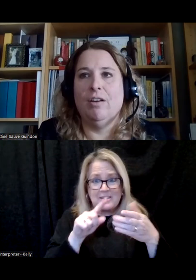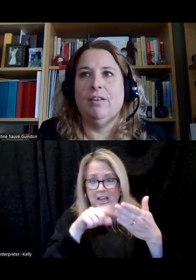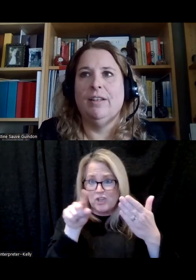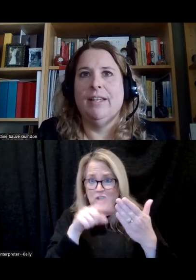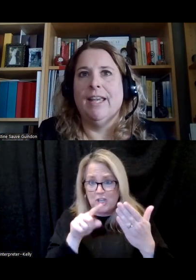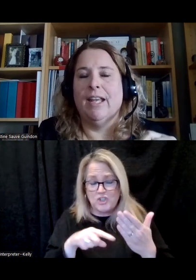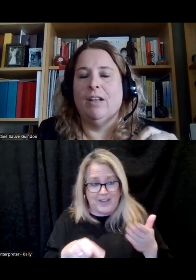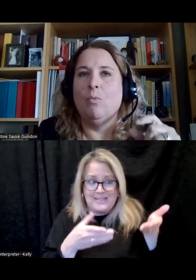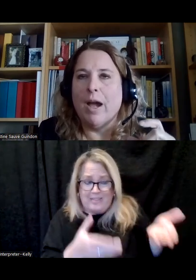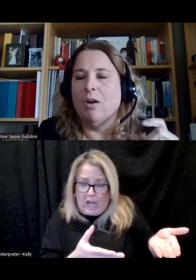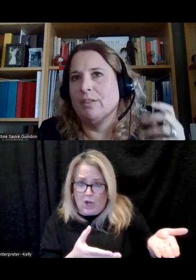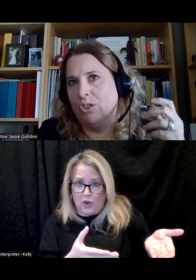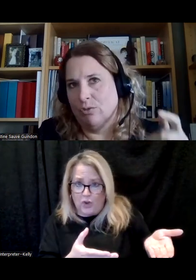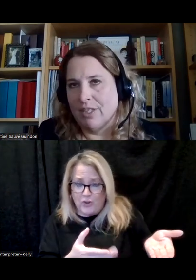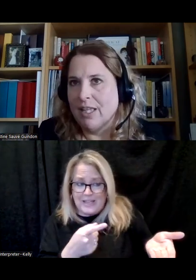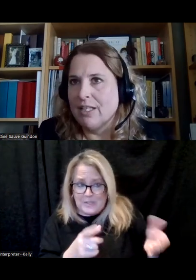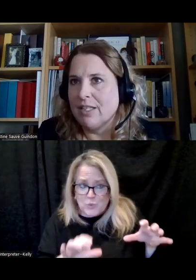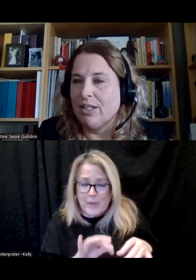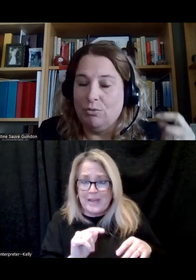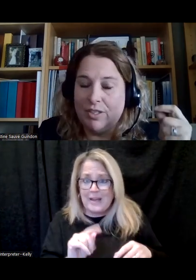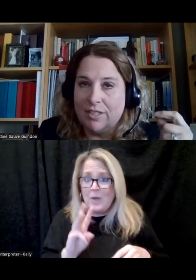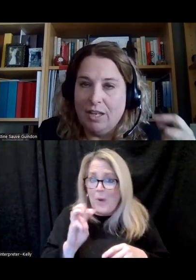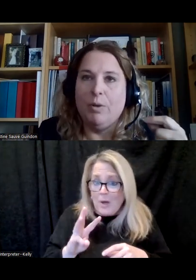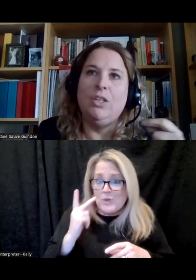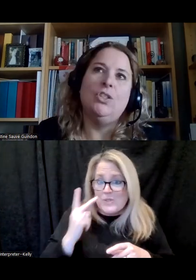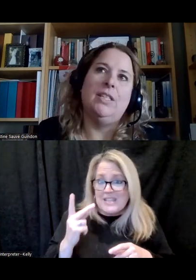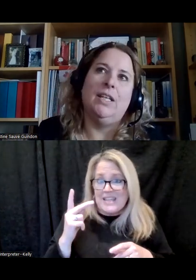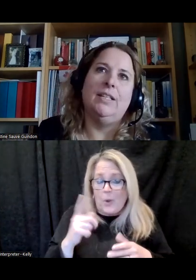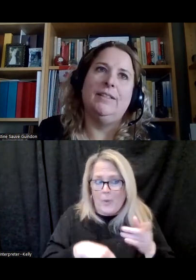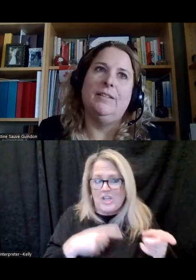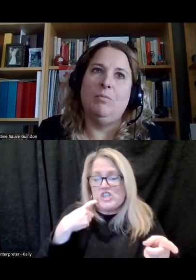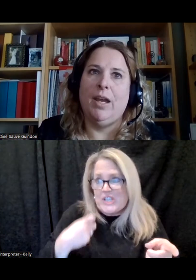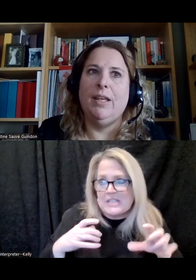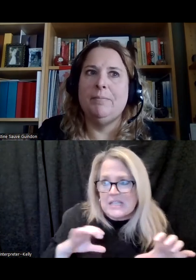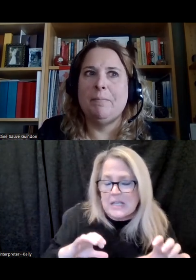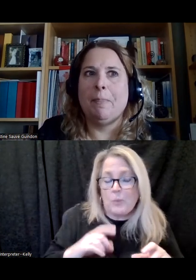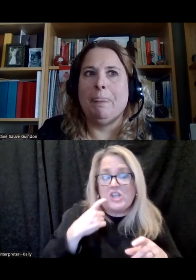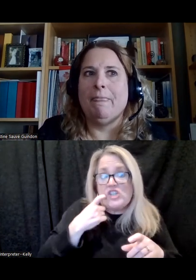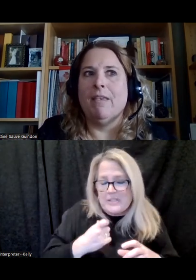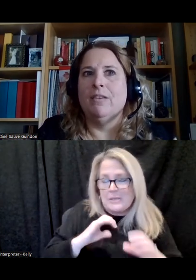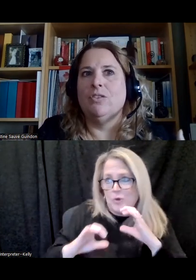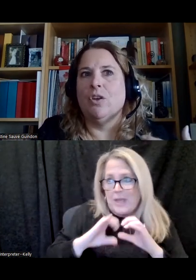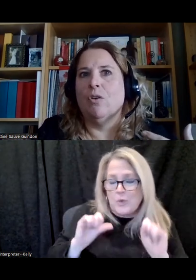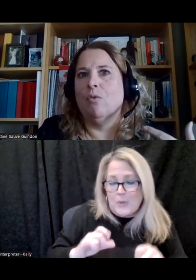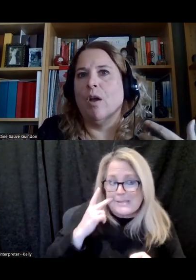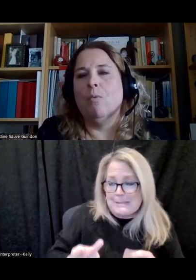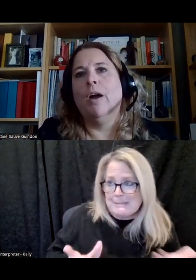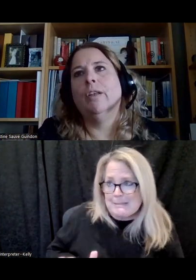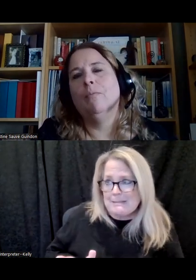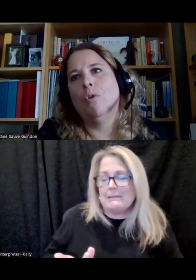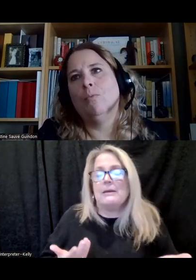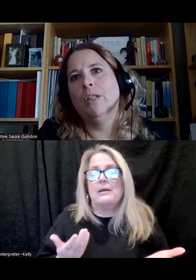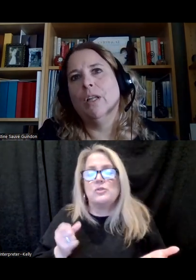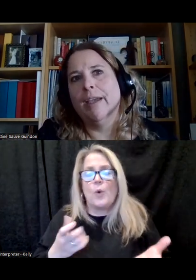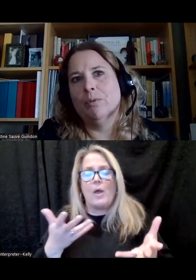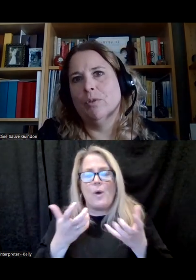are there. And wow, did you see this? Did you see what he just did? Right? So I want